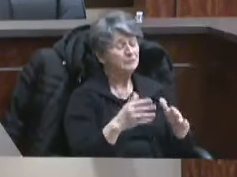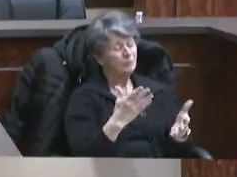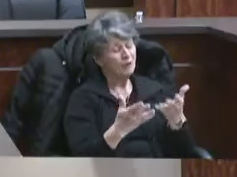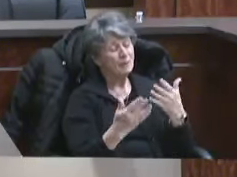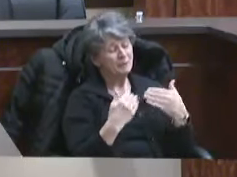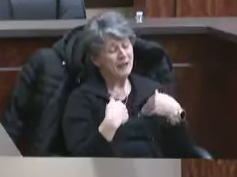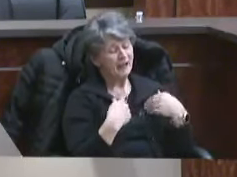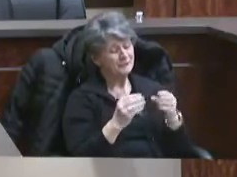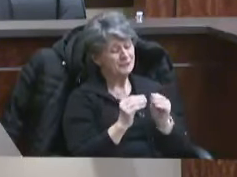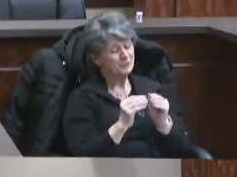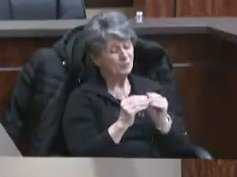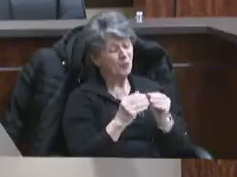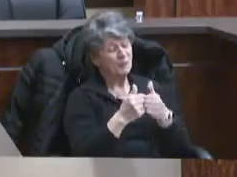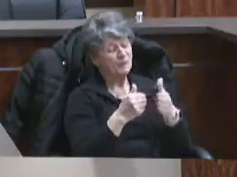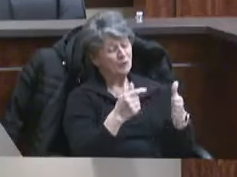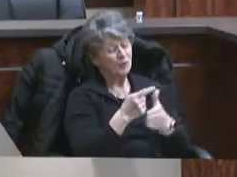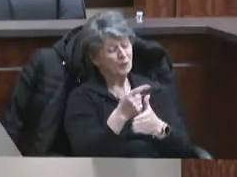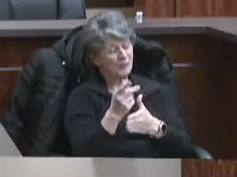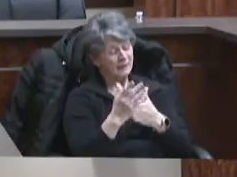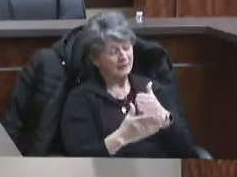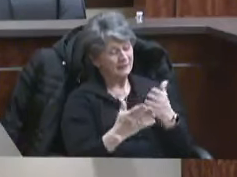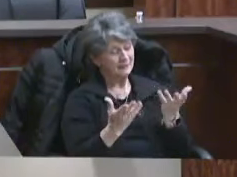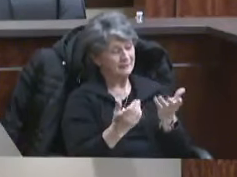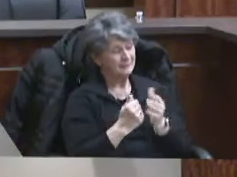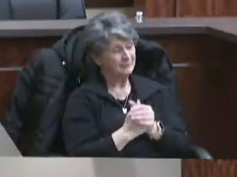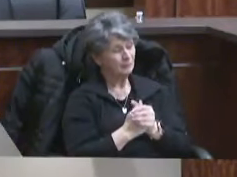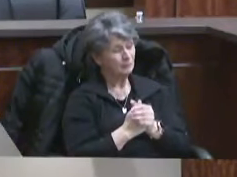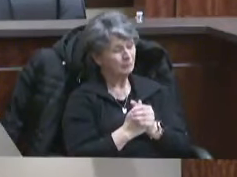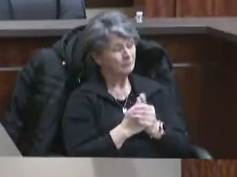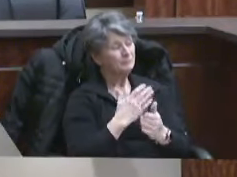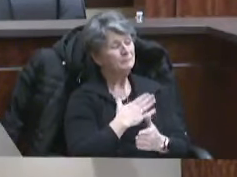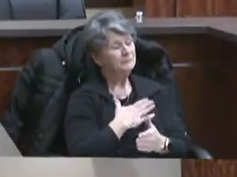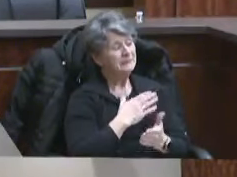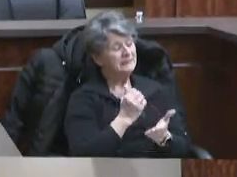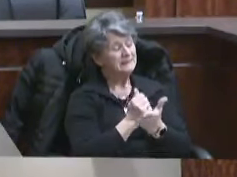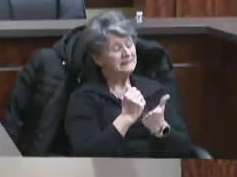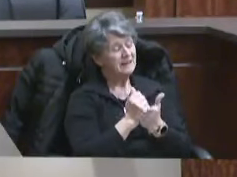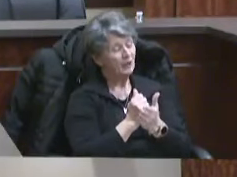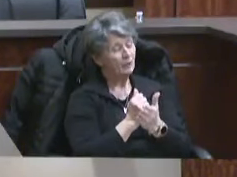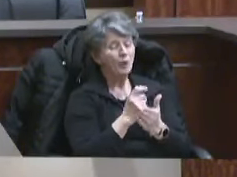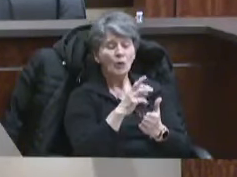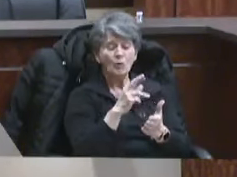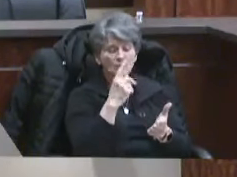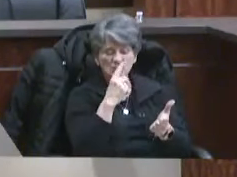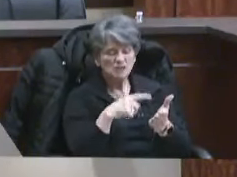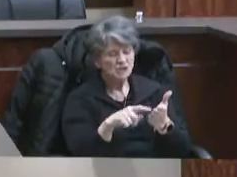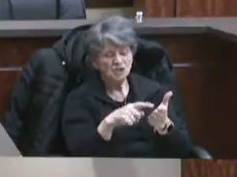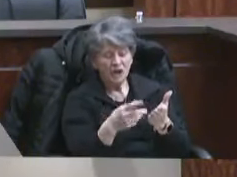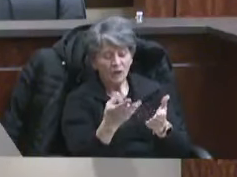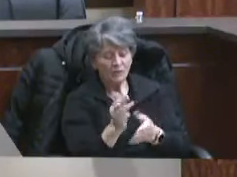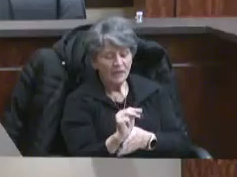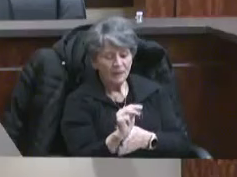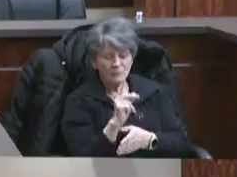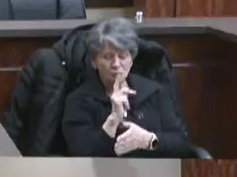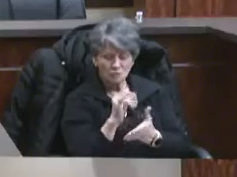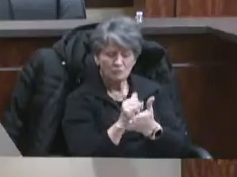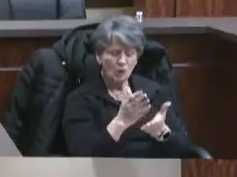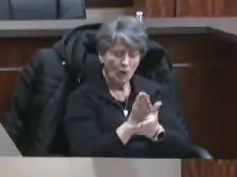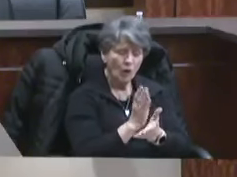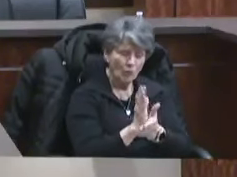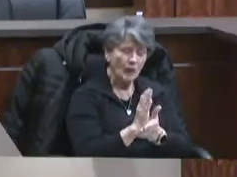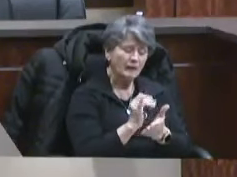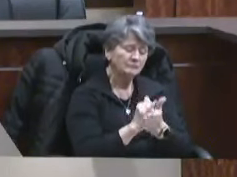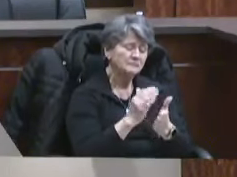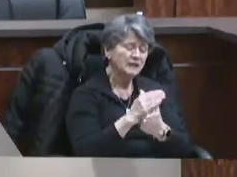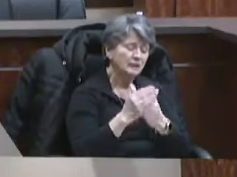some more snow before the weekend. Please help your neighbors, or at least check on your neighbors. That concludes